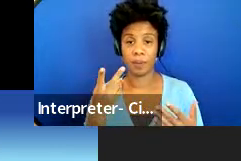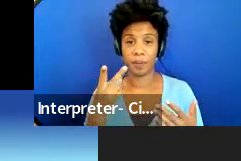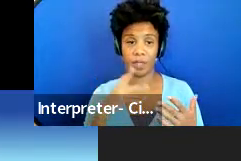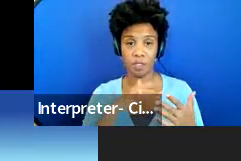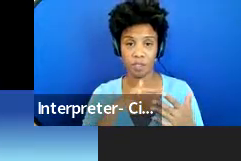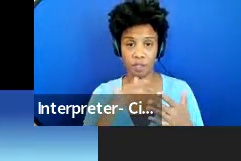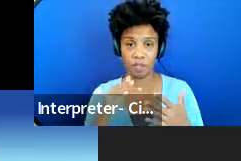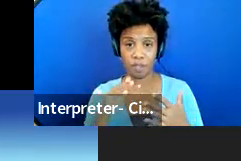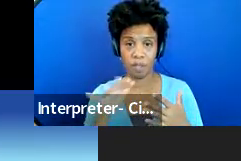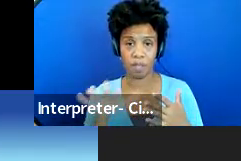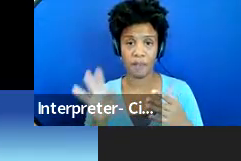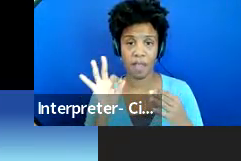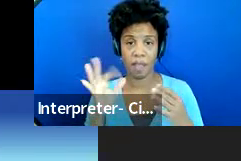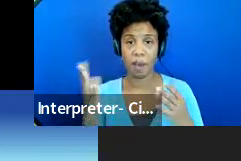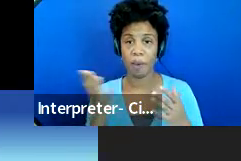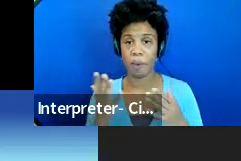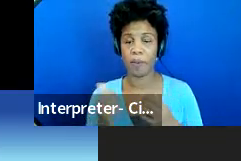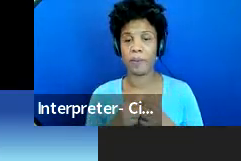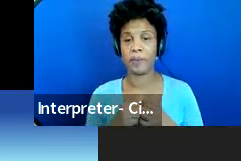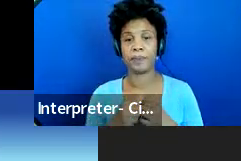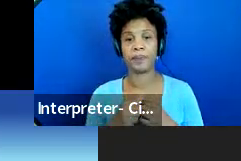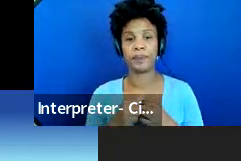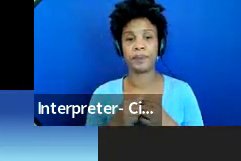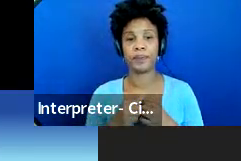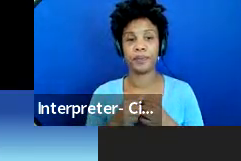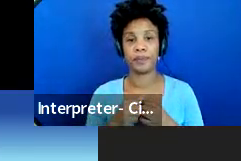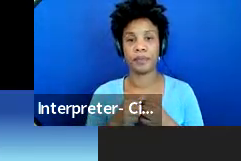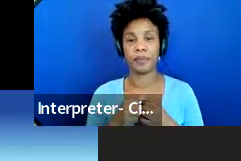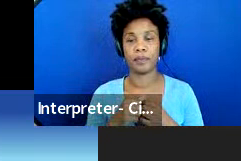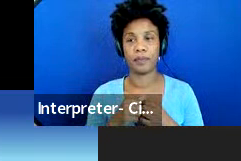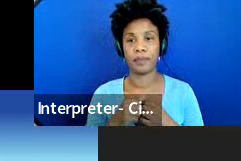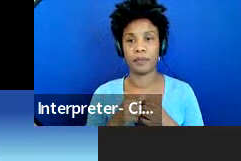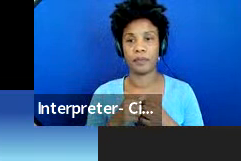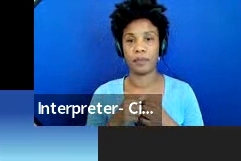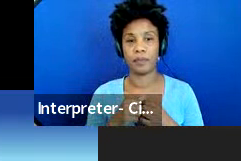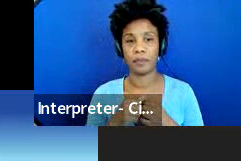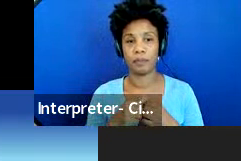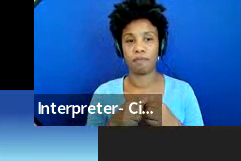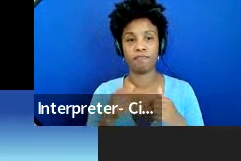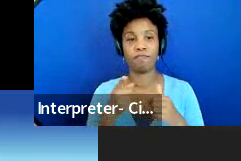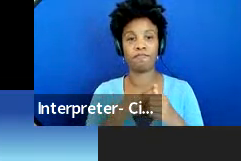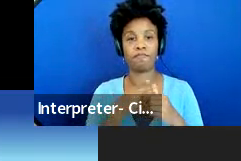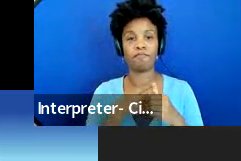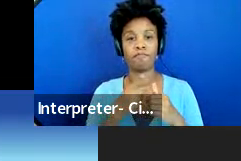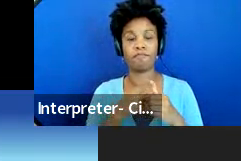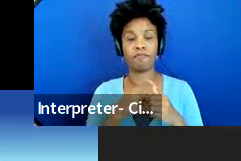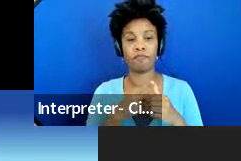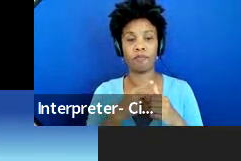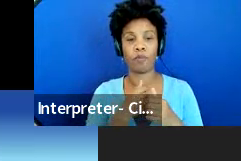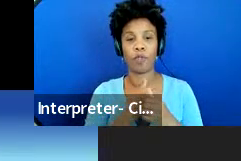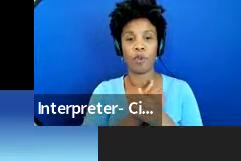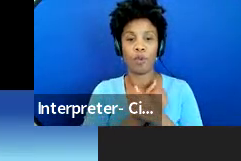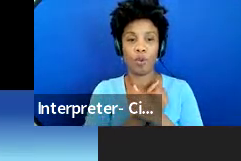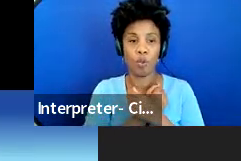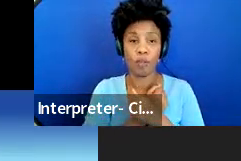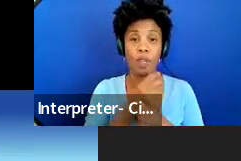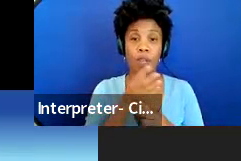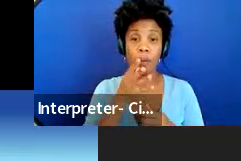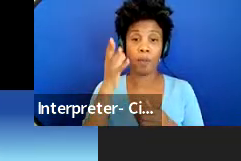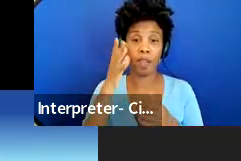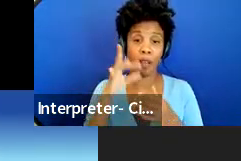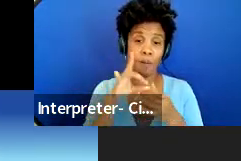study, for example, the themes, we recognize love in terms of the connectedness of the parents to